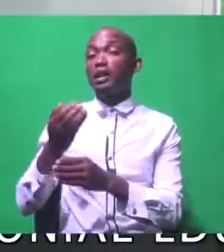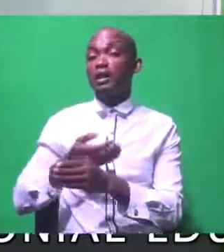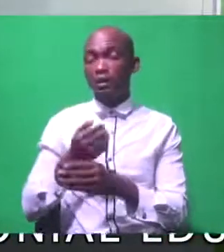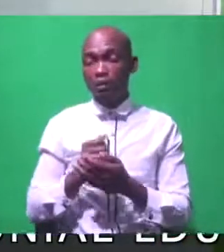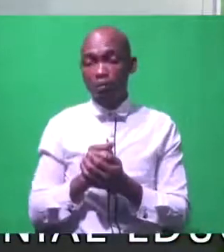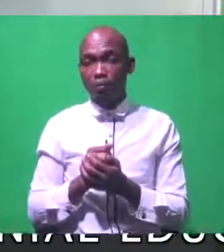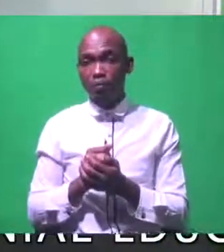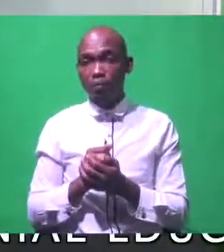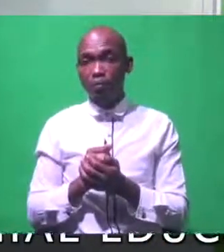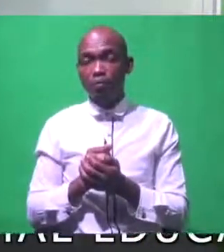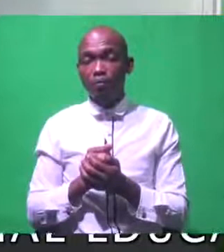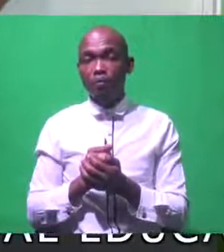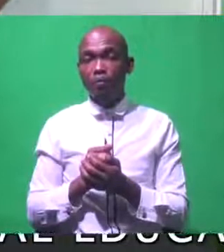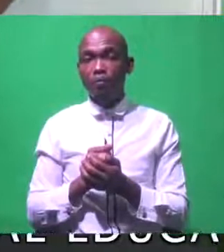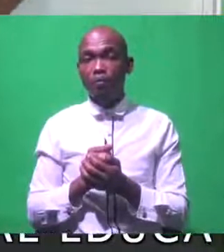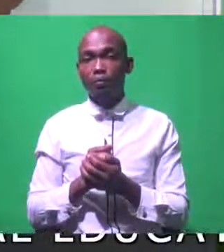Critically